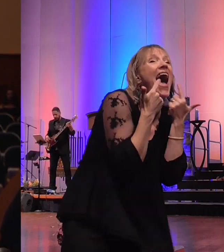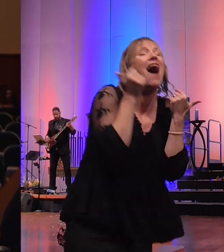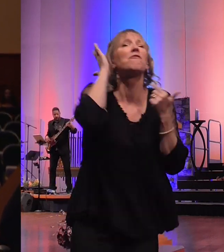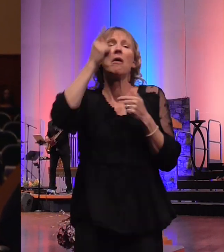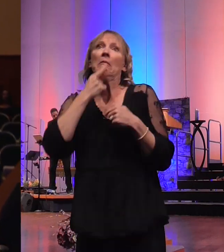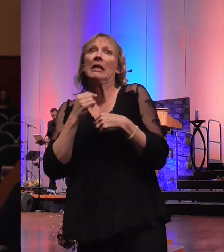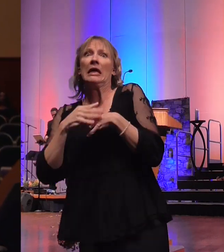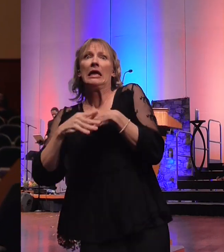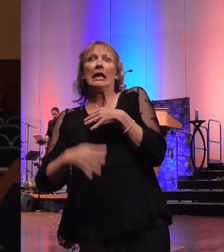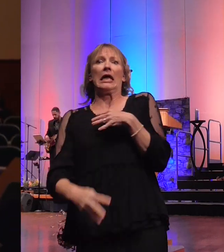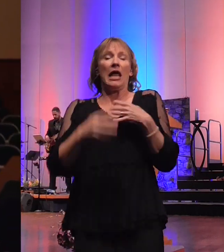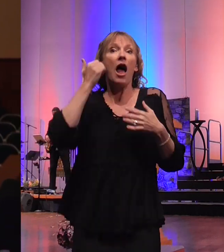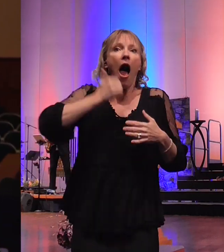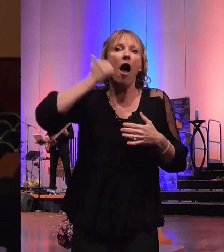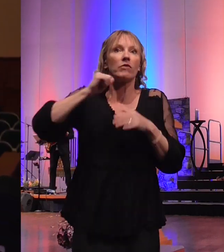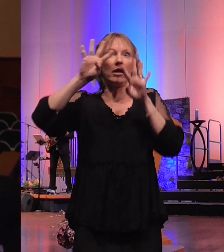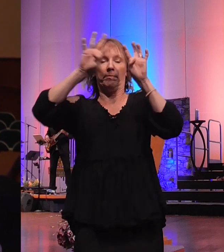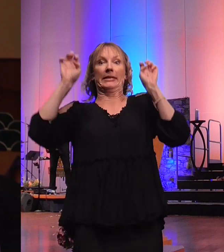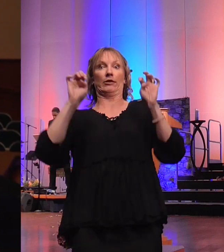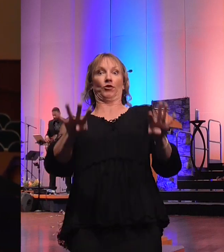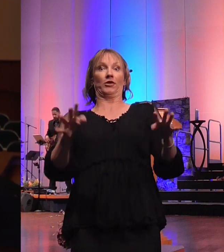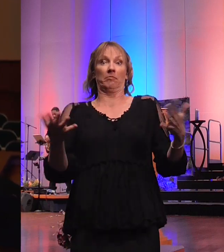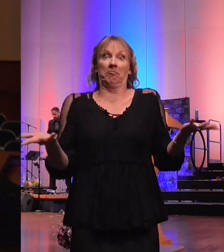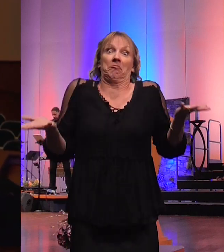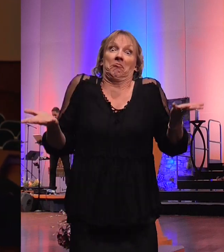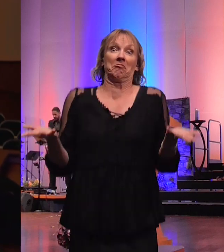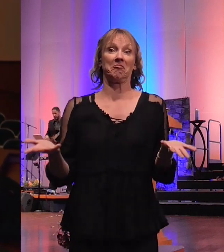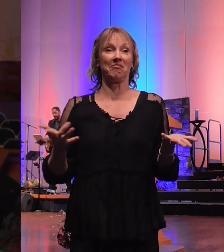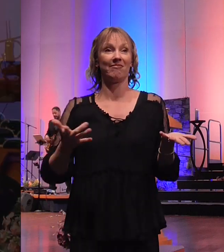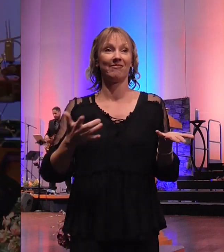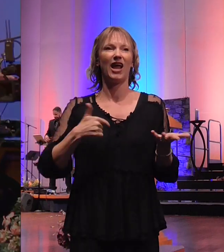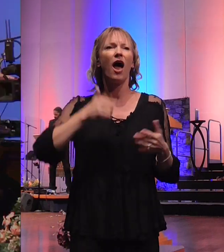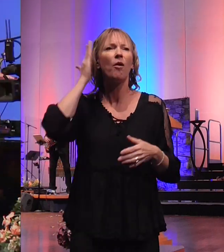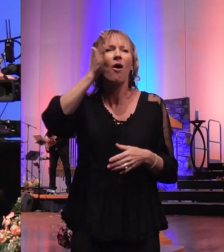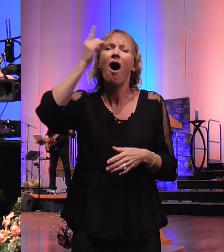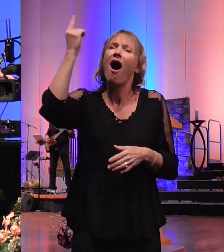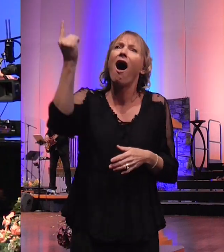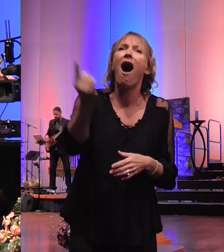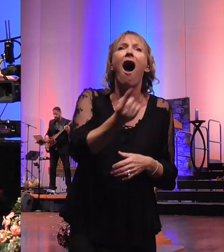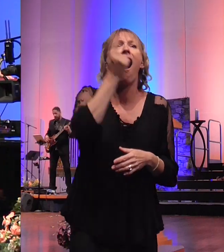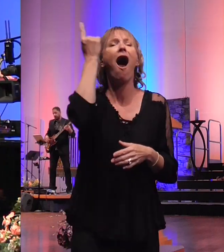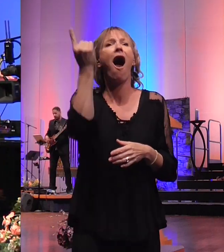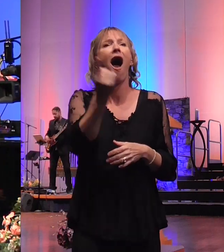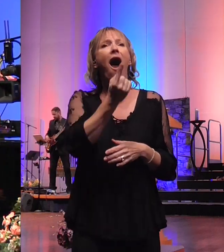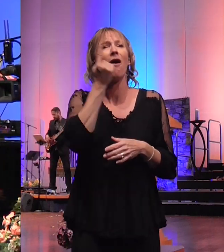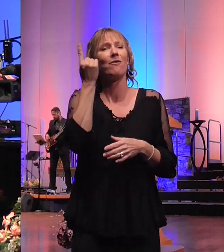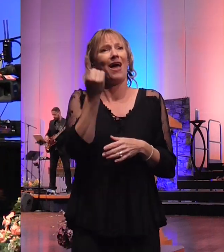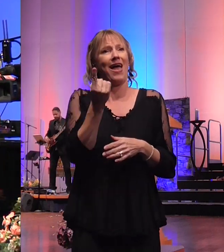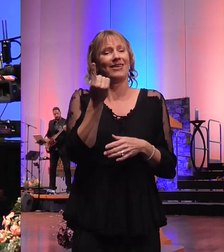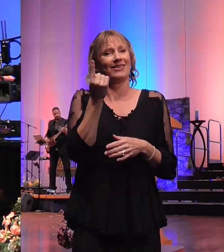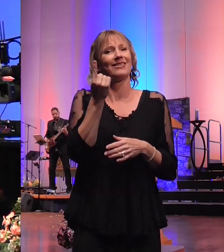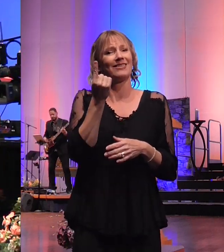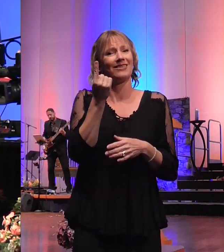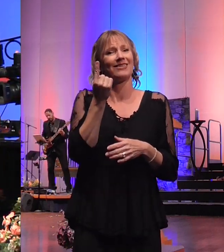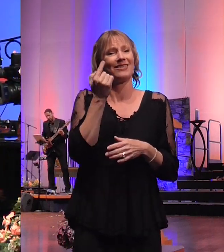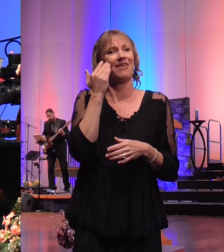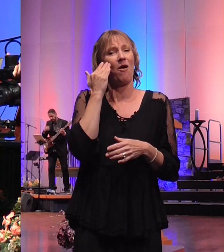I will bleed. Every day's a mystery, and time will always tell.